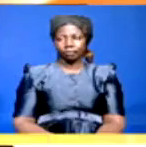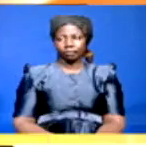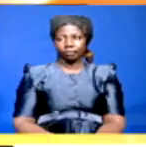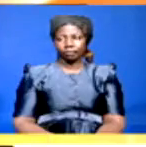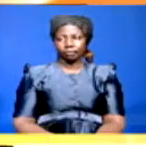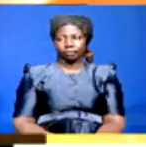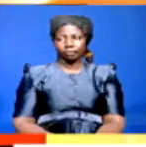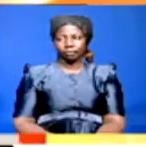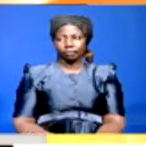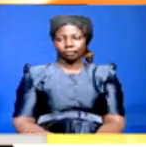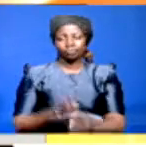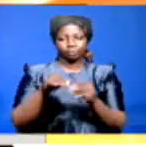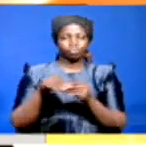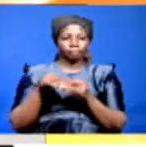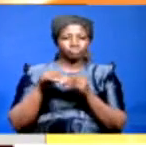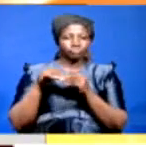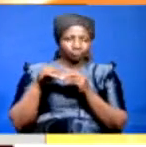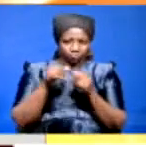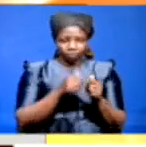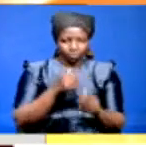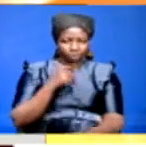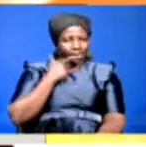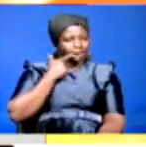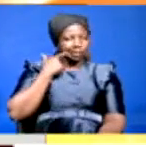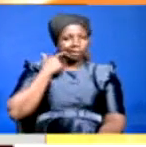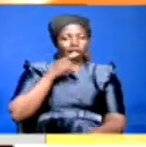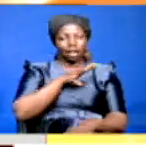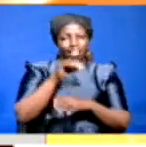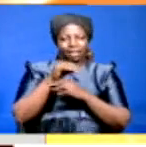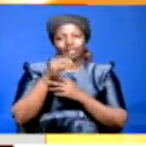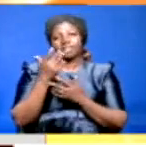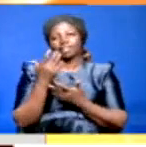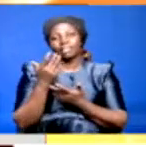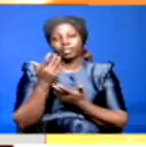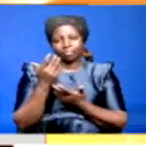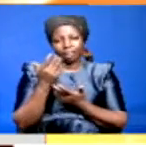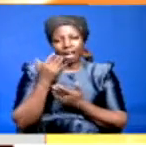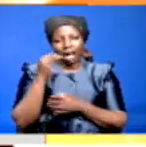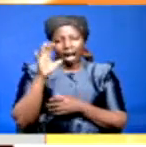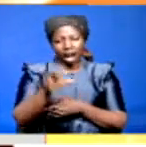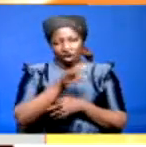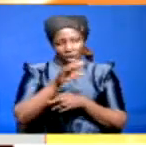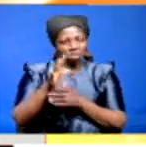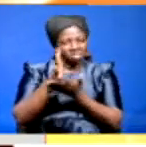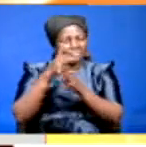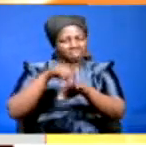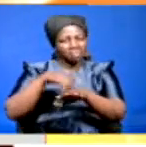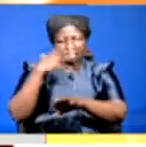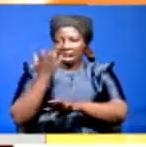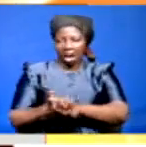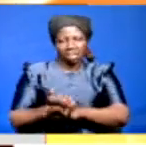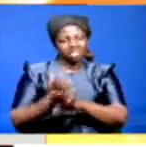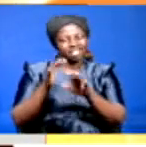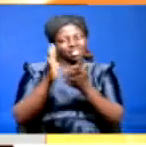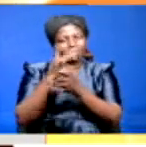Overcoming addiction to alcohol can be a long journey and at times seem impossible. The addiction does not just affect